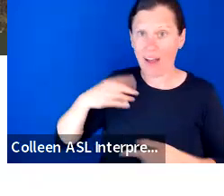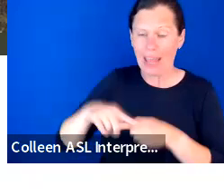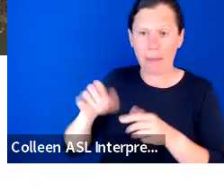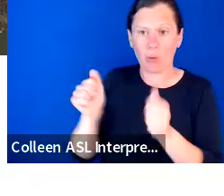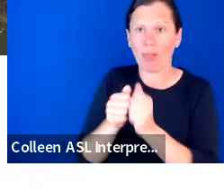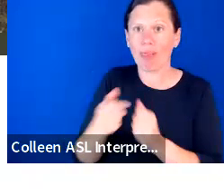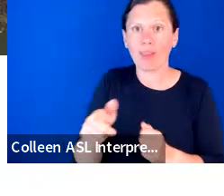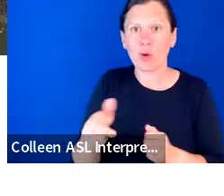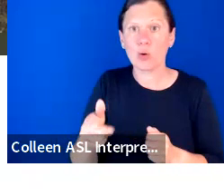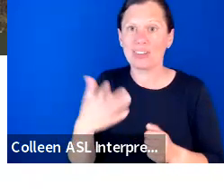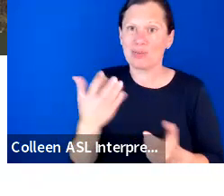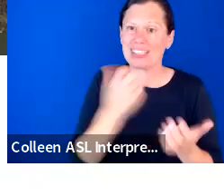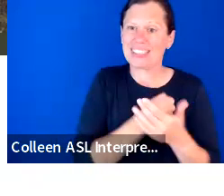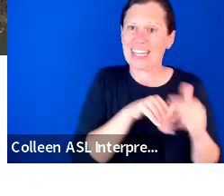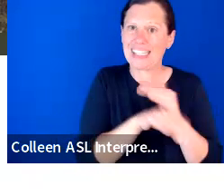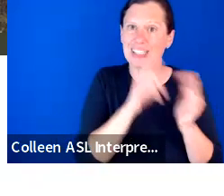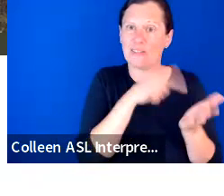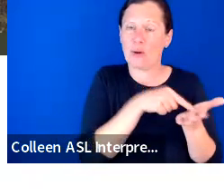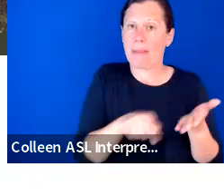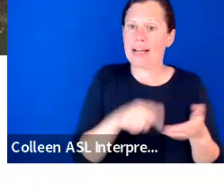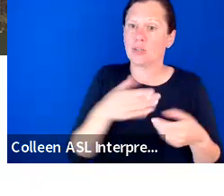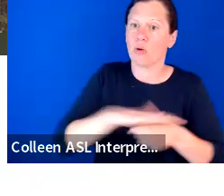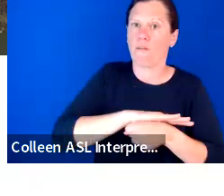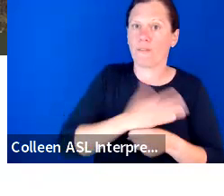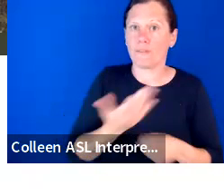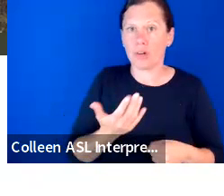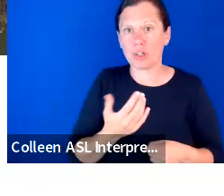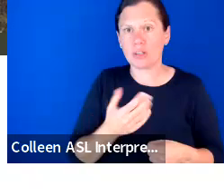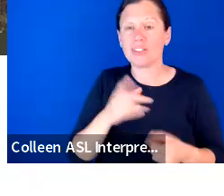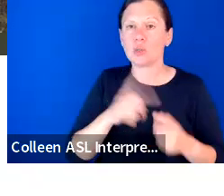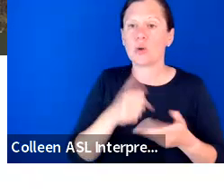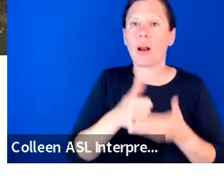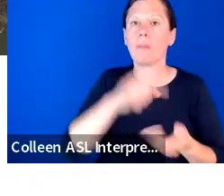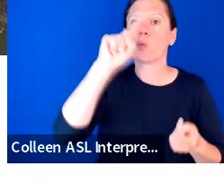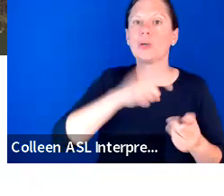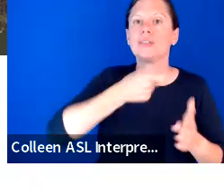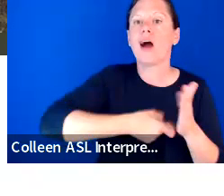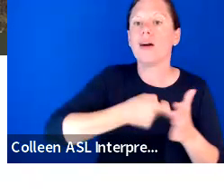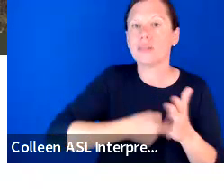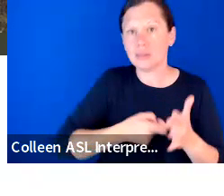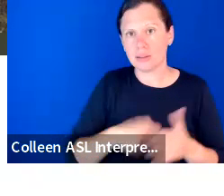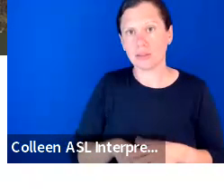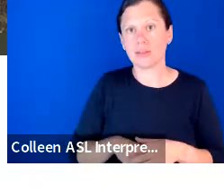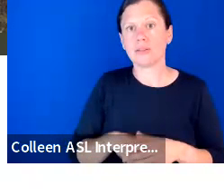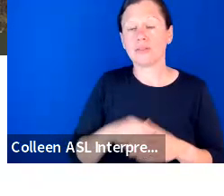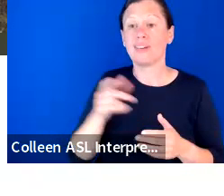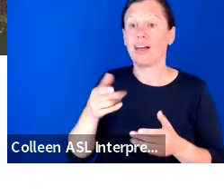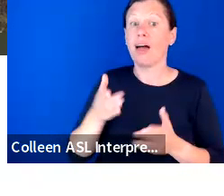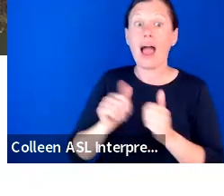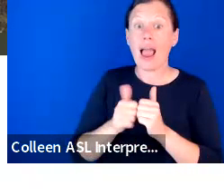coverage. The program will lower the cost of long-term care spending that we all typically pay through taxes on goods and services.